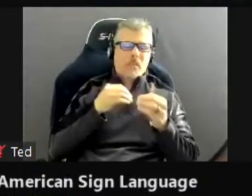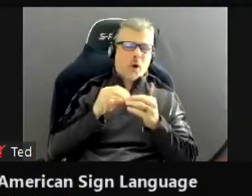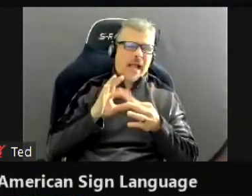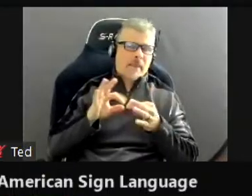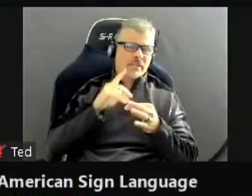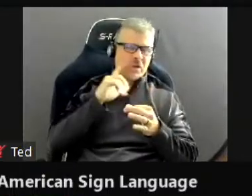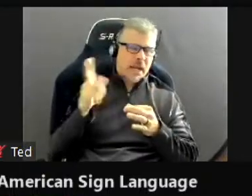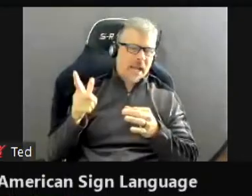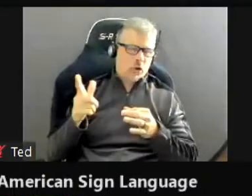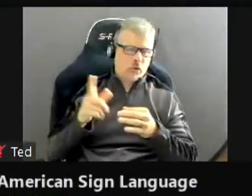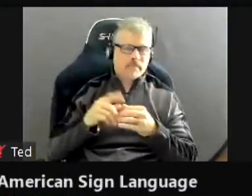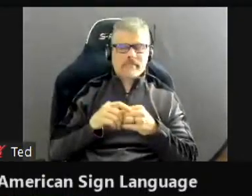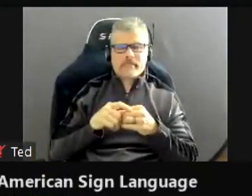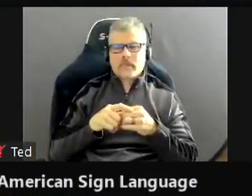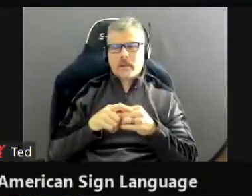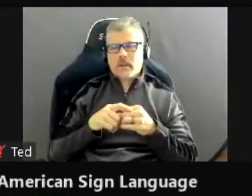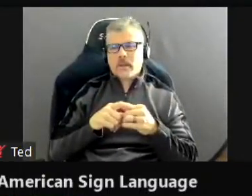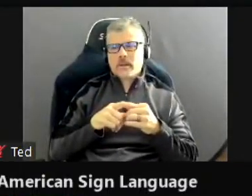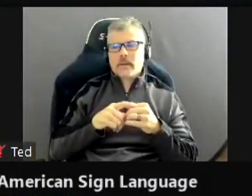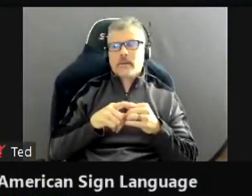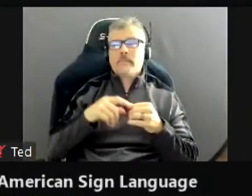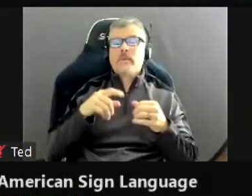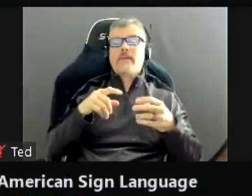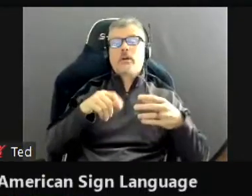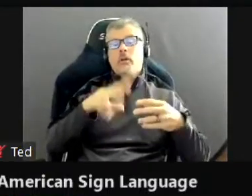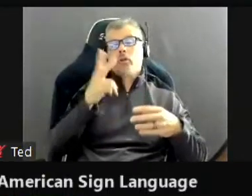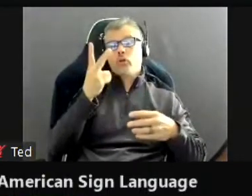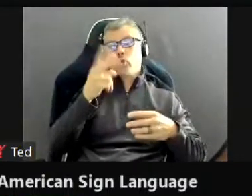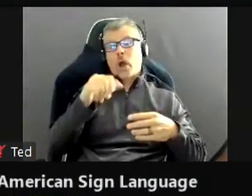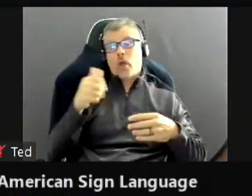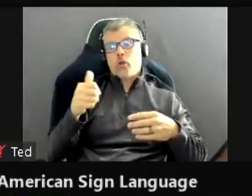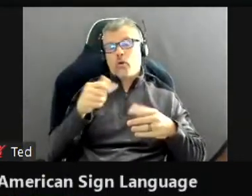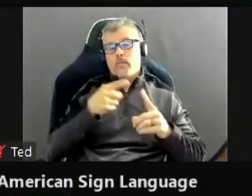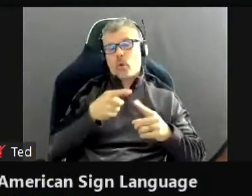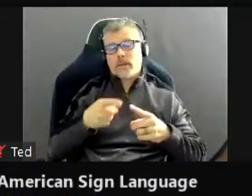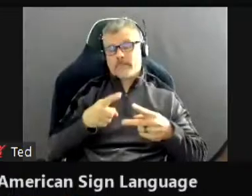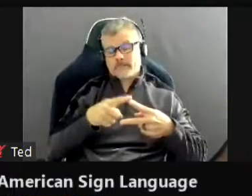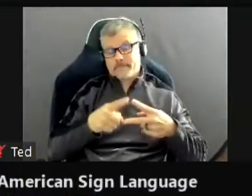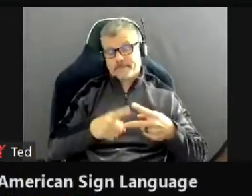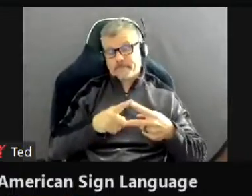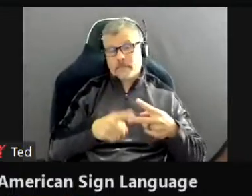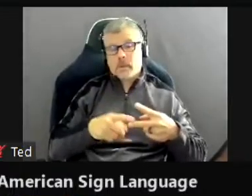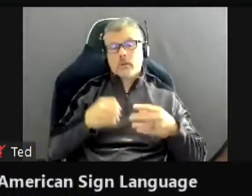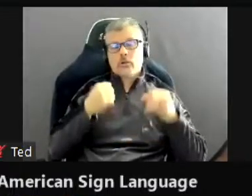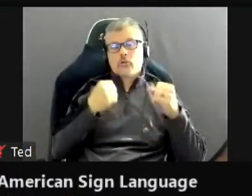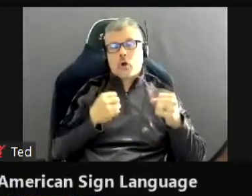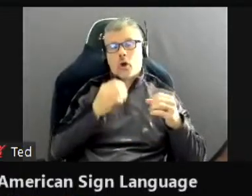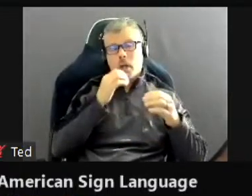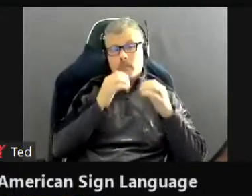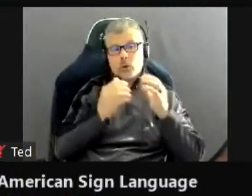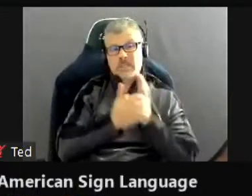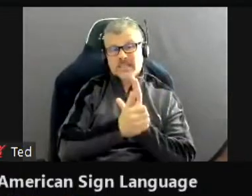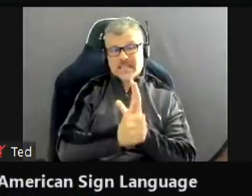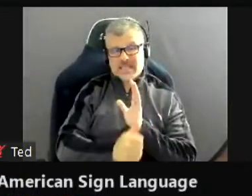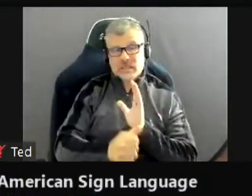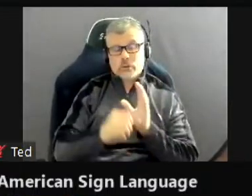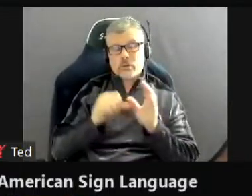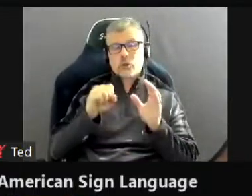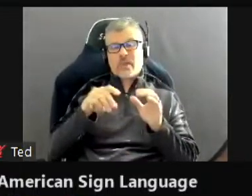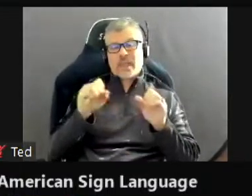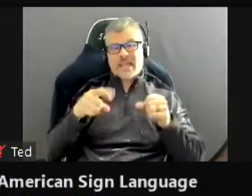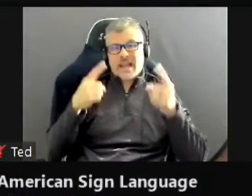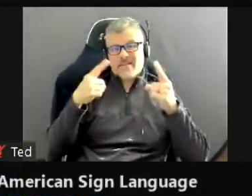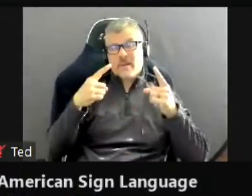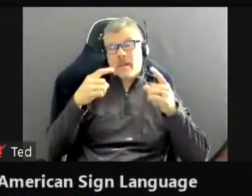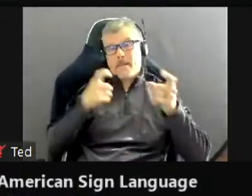And then 2 other points: strong communication skills to effectively manage other adults in